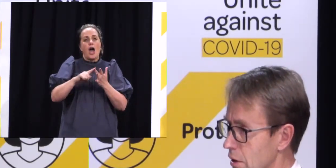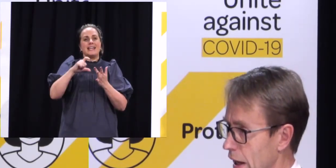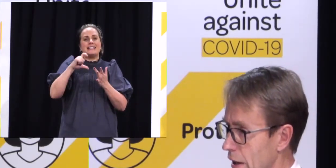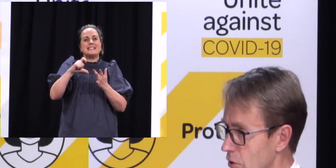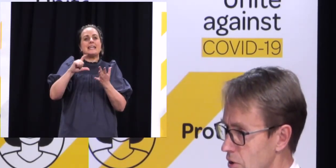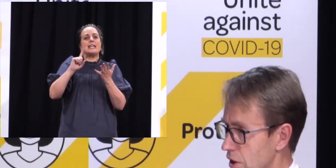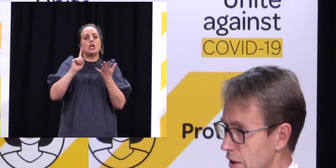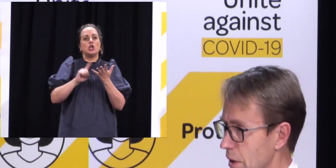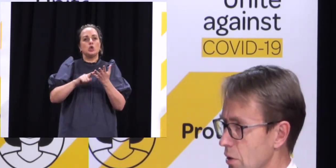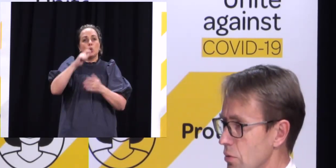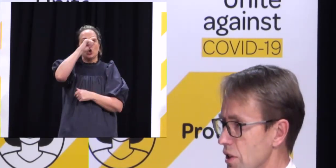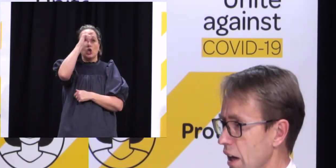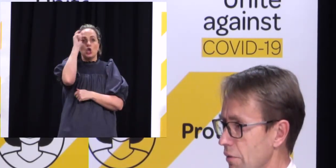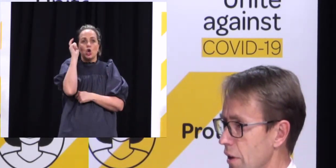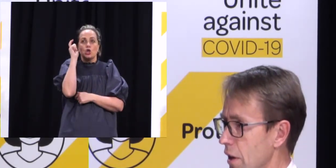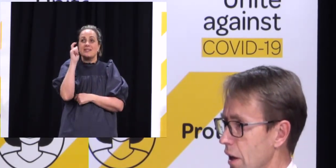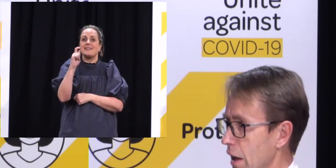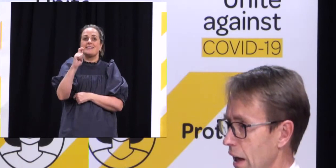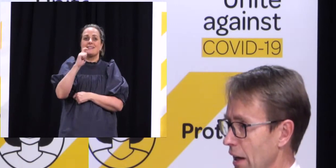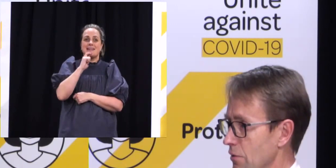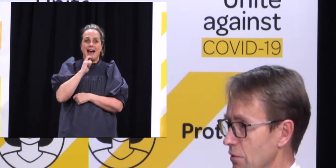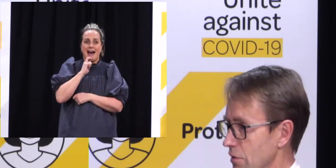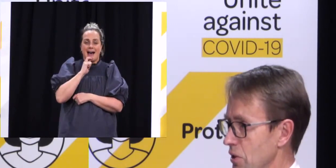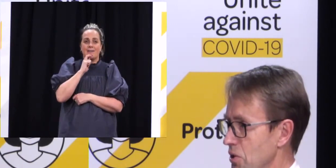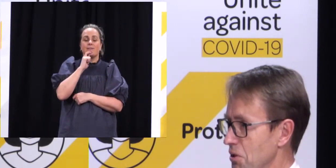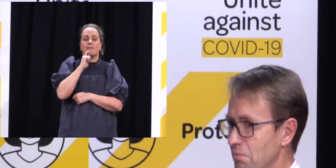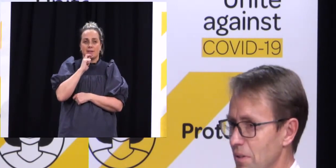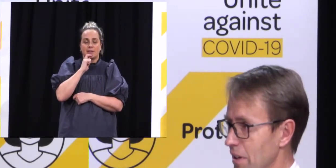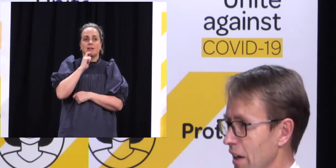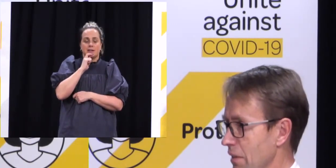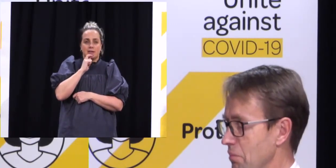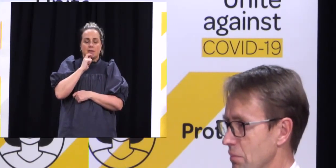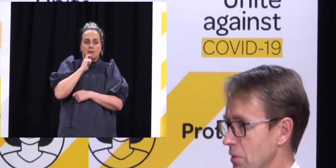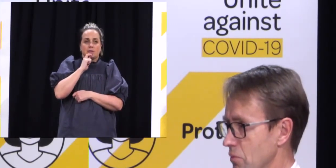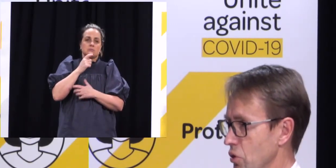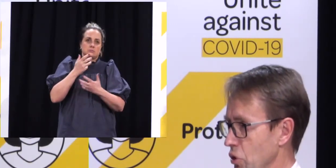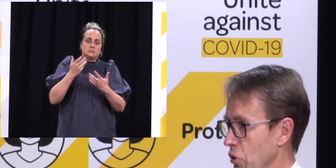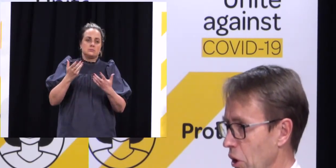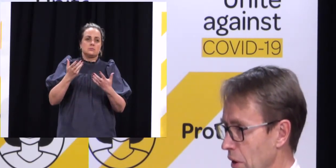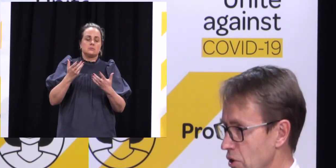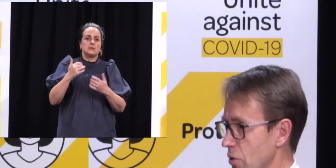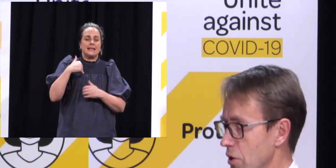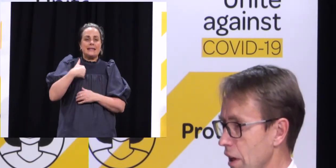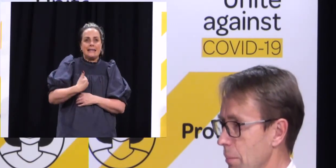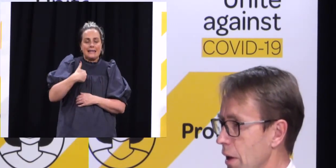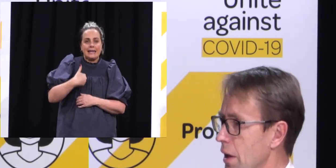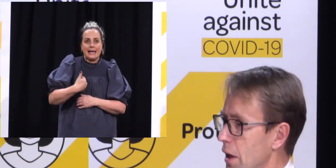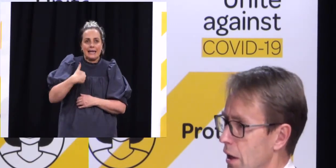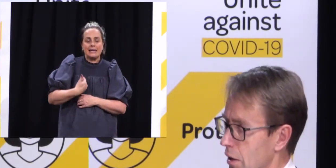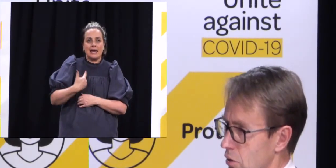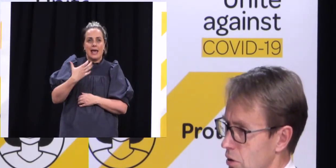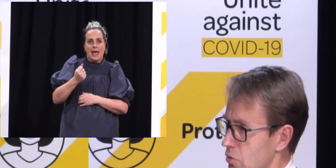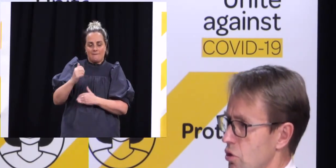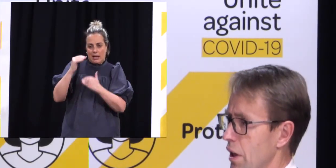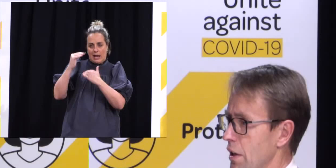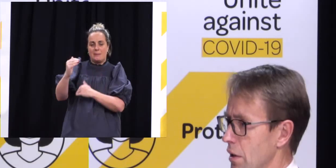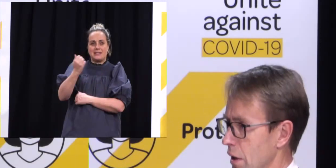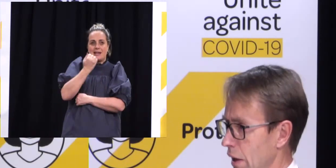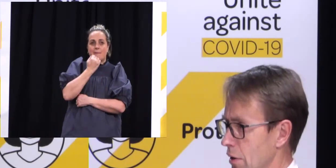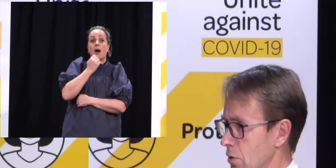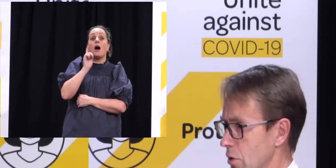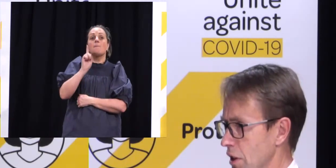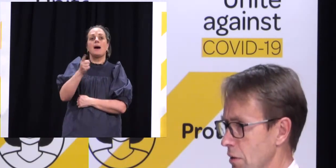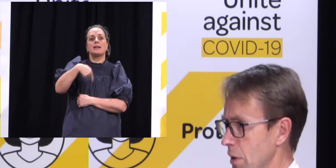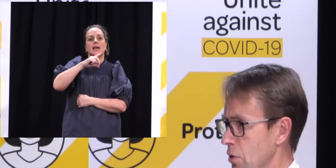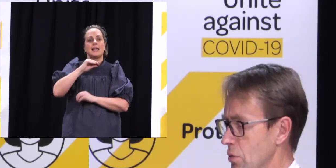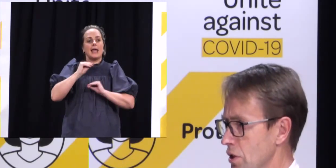trained nursing and medical staff is, a certain number, you can train